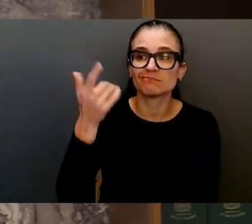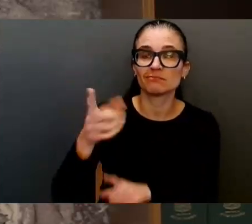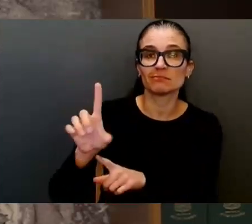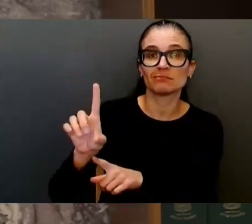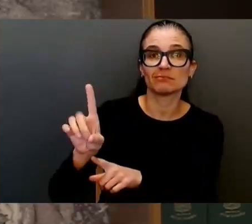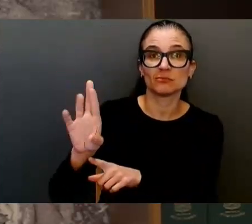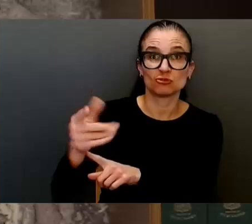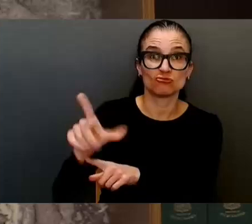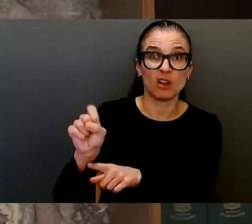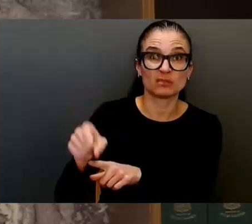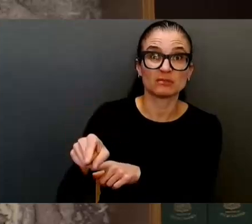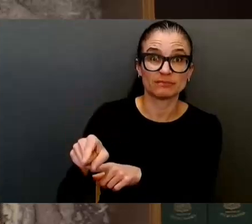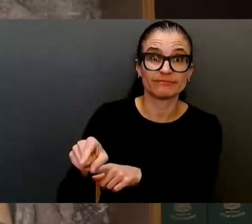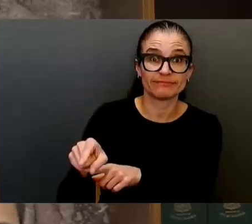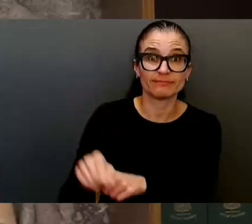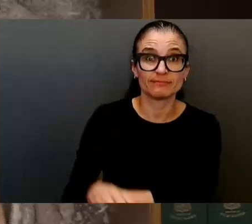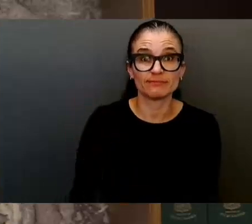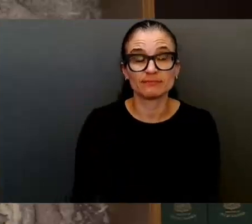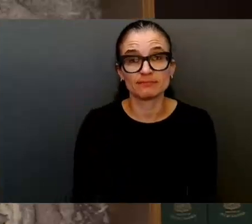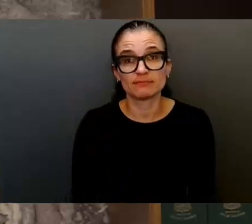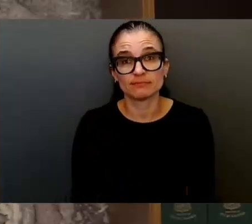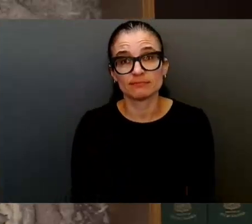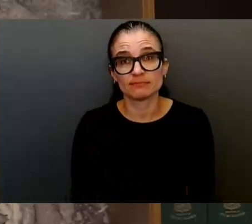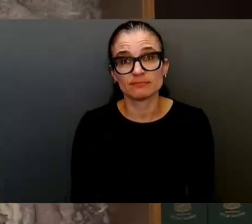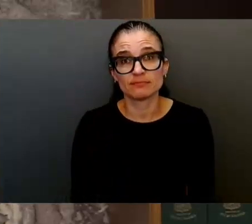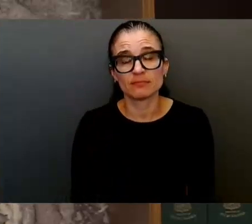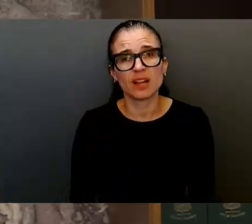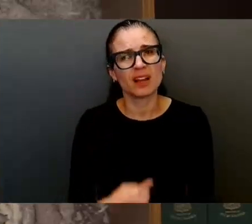But I've attended way too many.